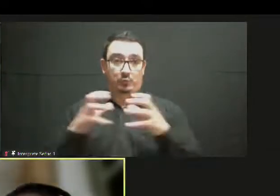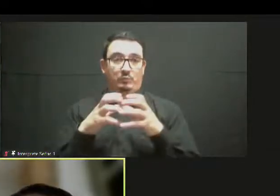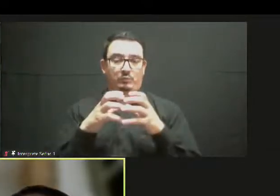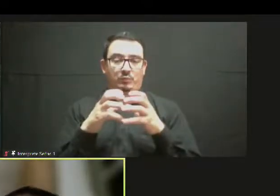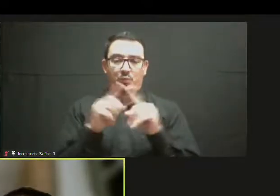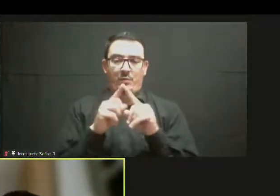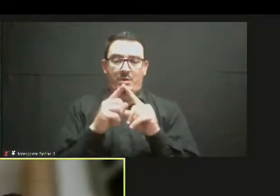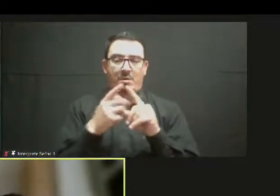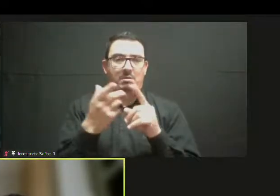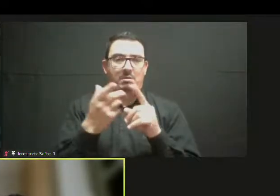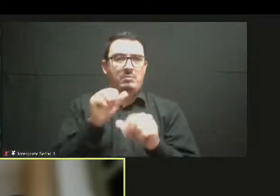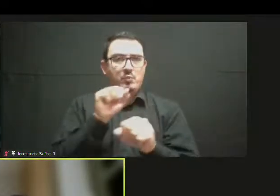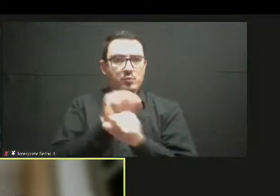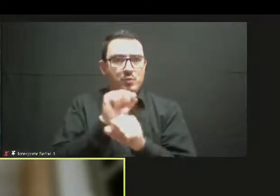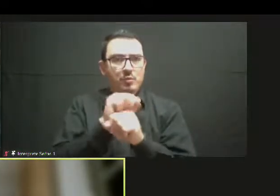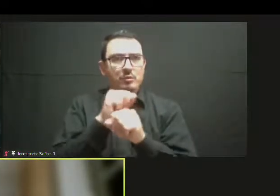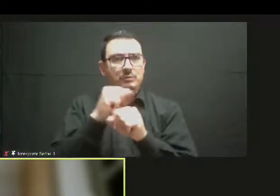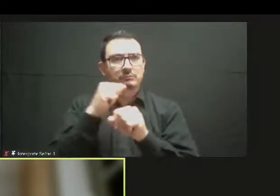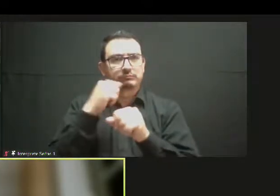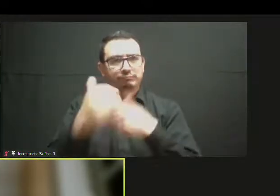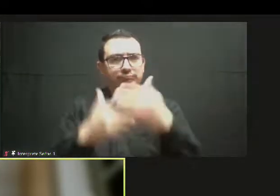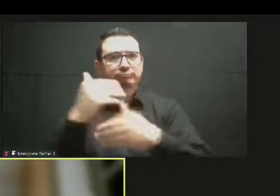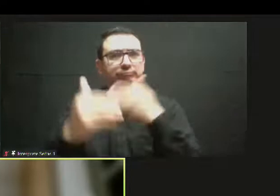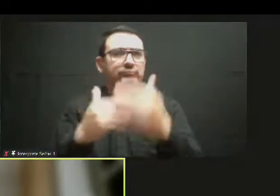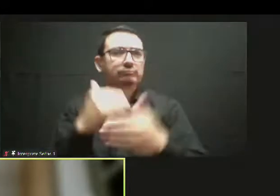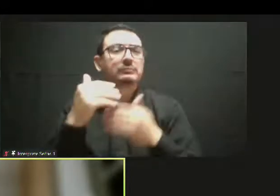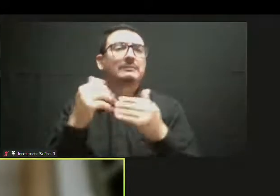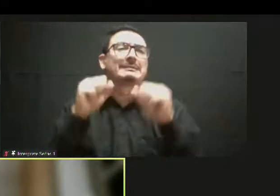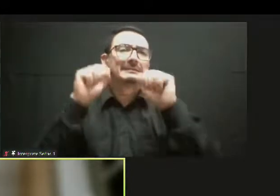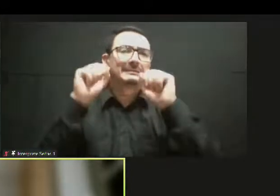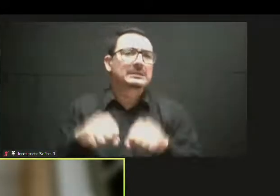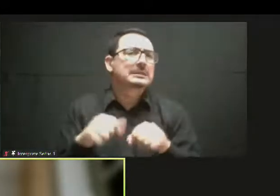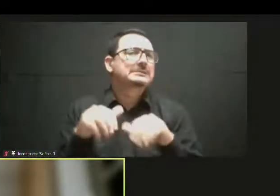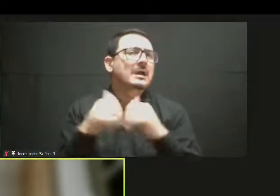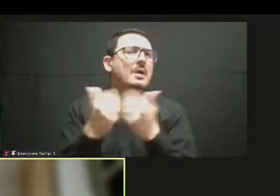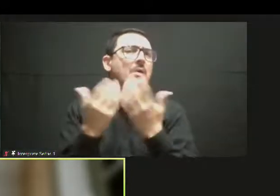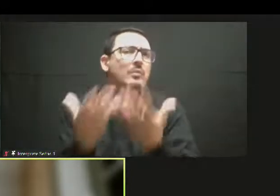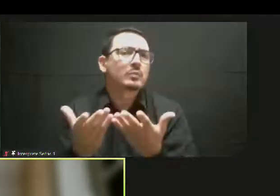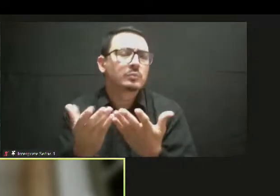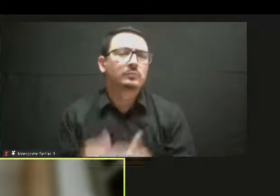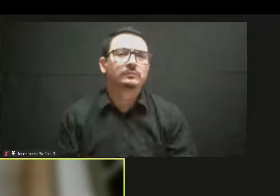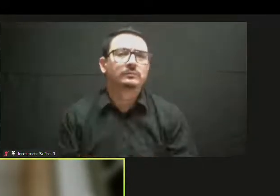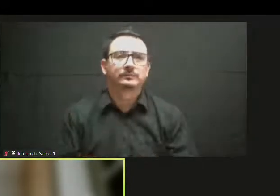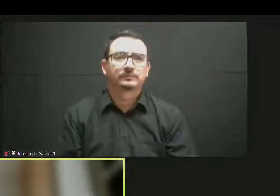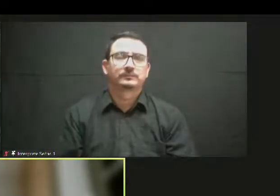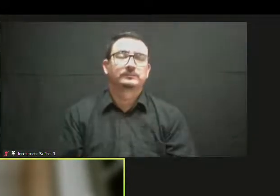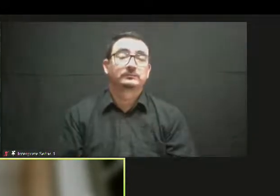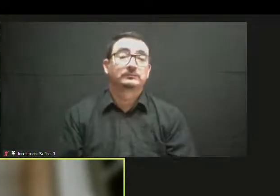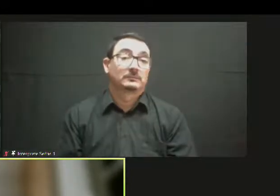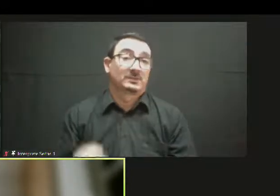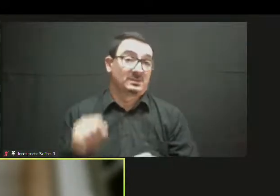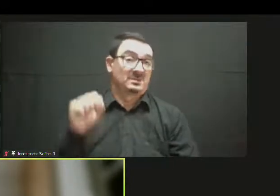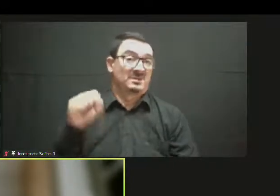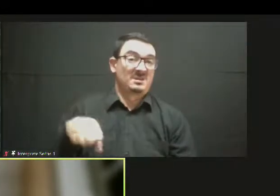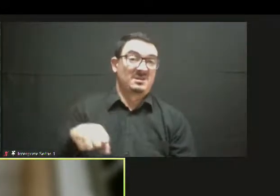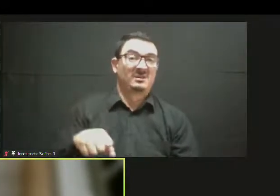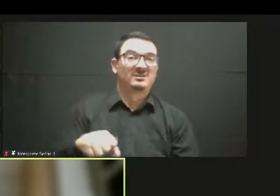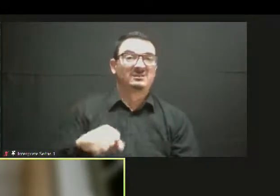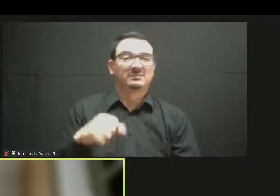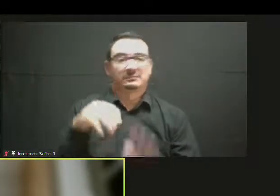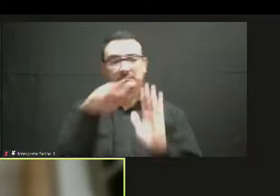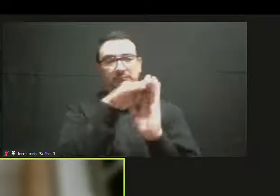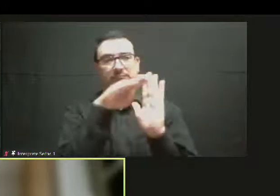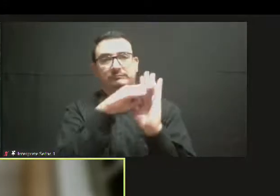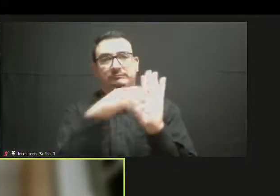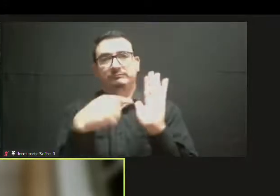So actually, you know, one of the interesting things is all these enabling factors that we are talking about, the investment in the digital infrastructure or